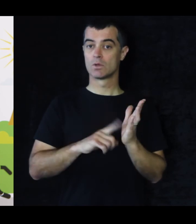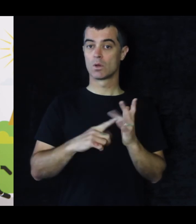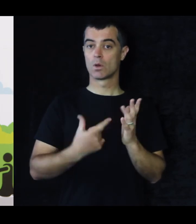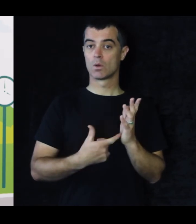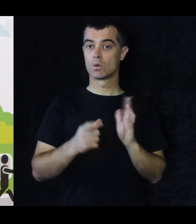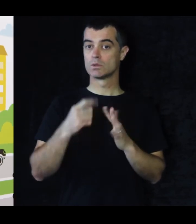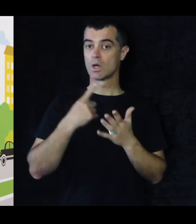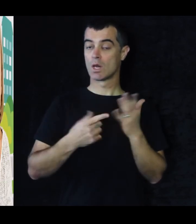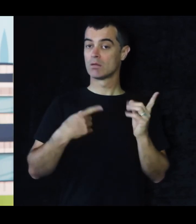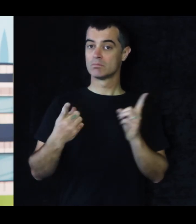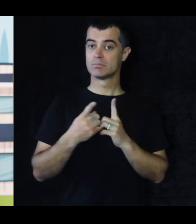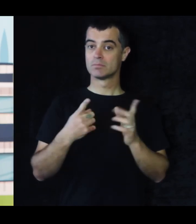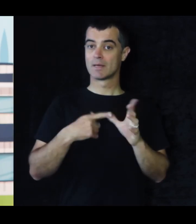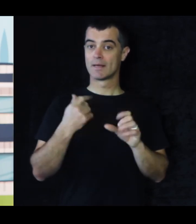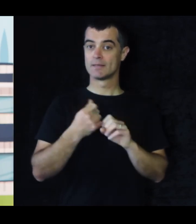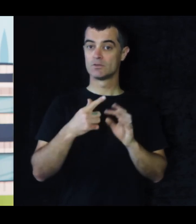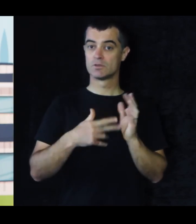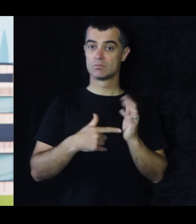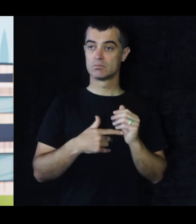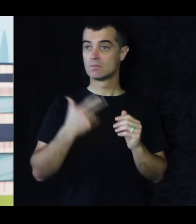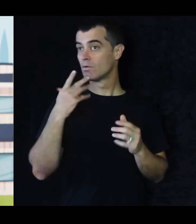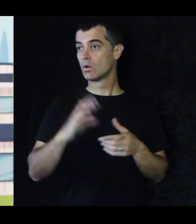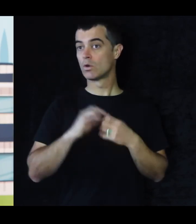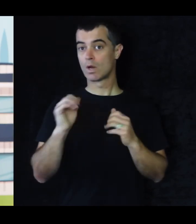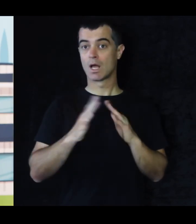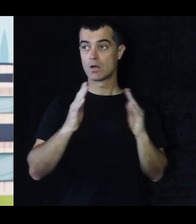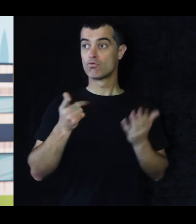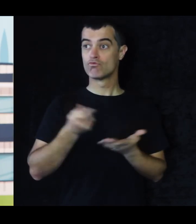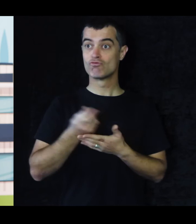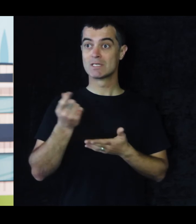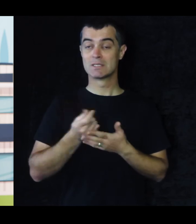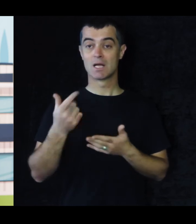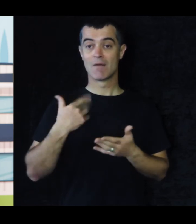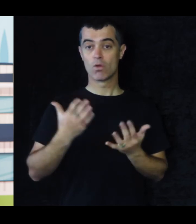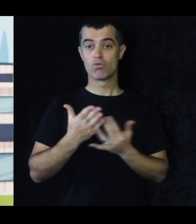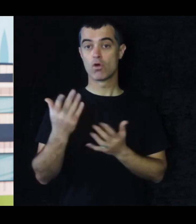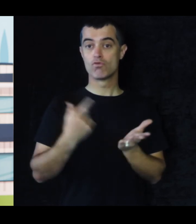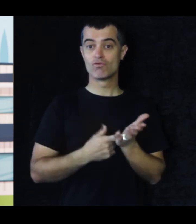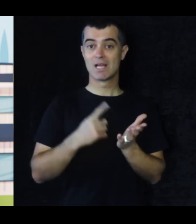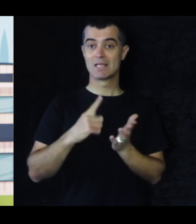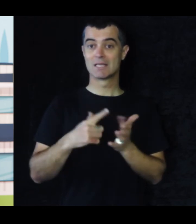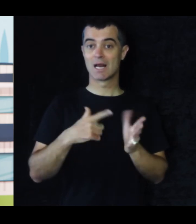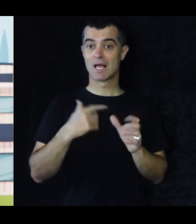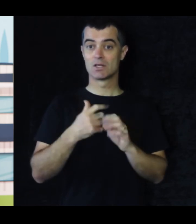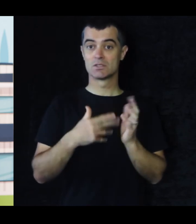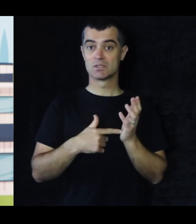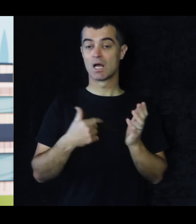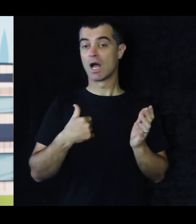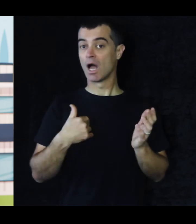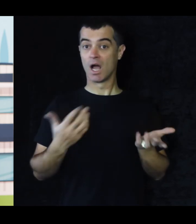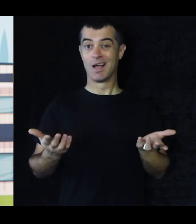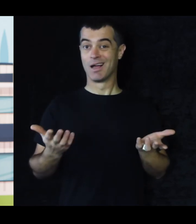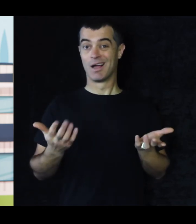the agent. If you own your own house and you're renting that out, so I have to go through a real estate agent.